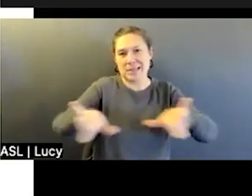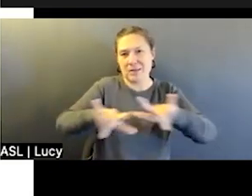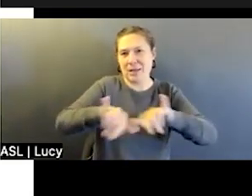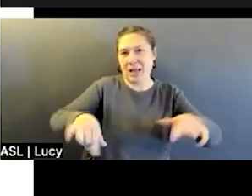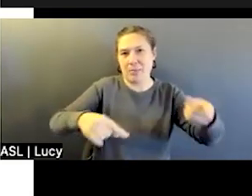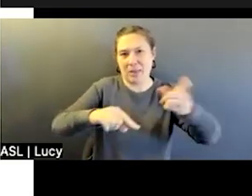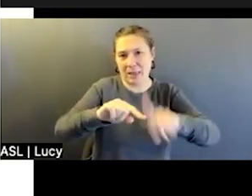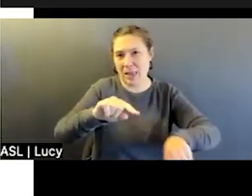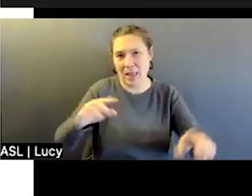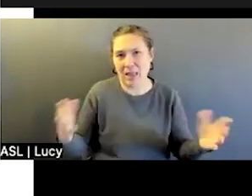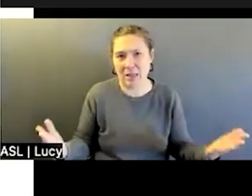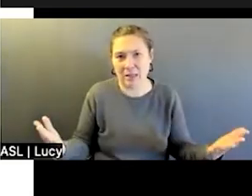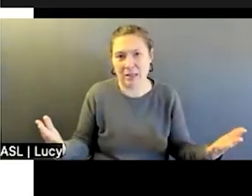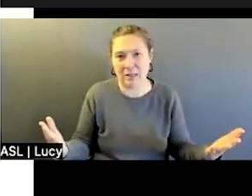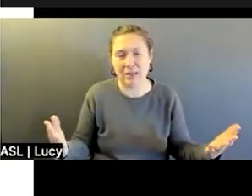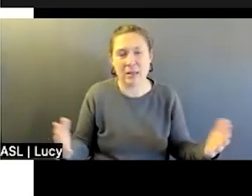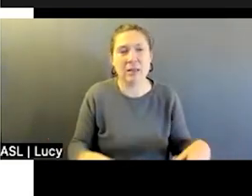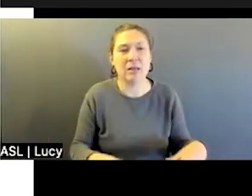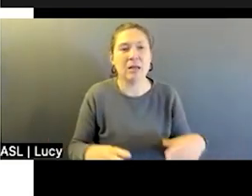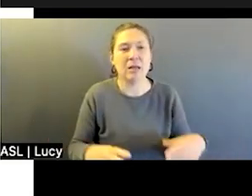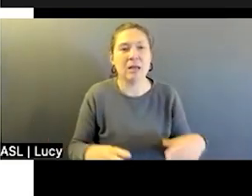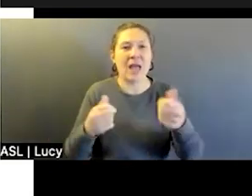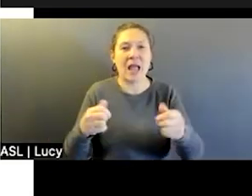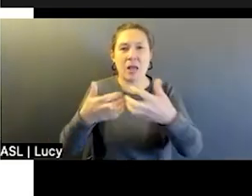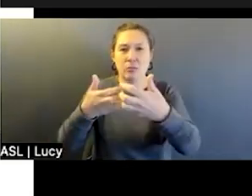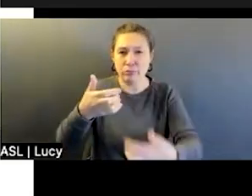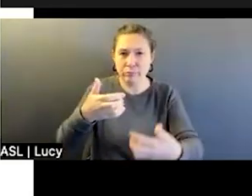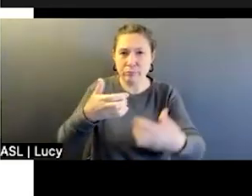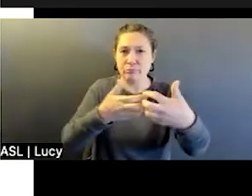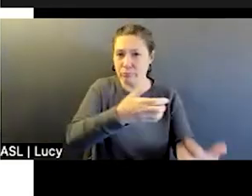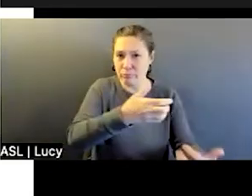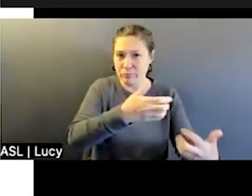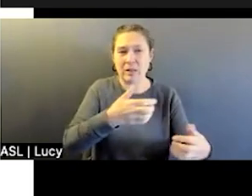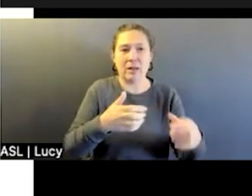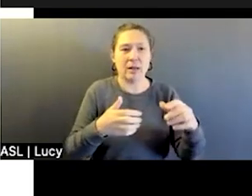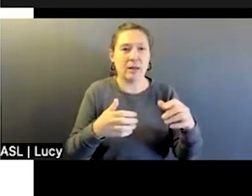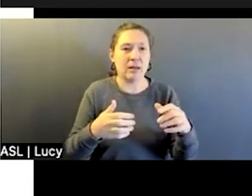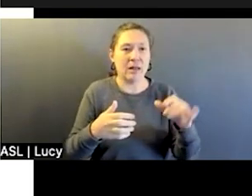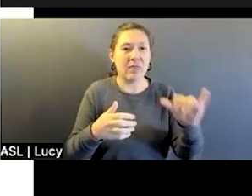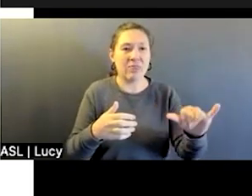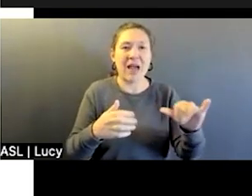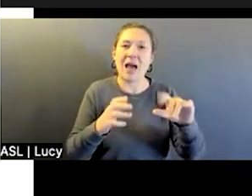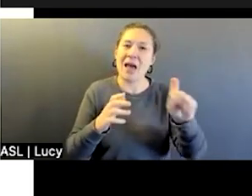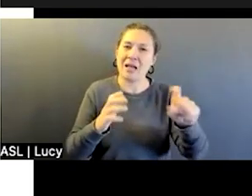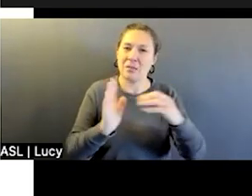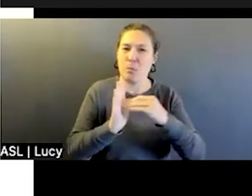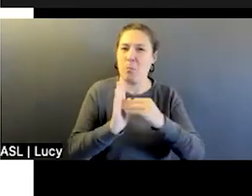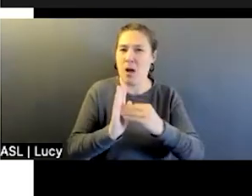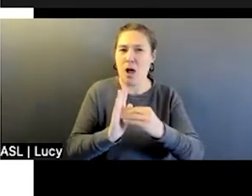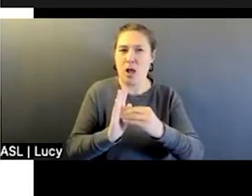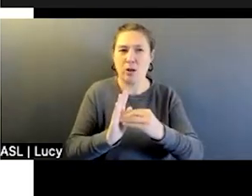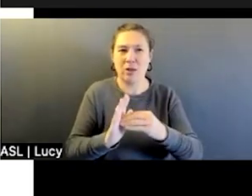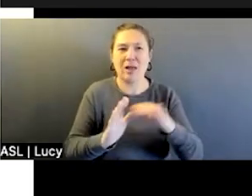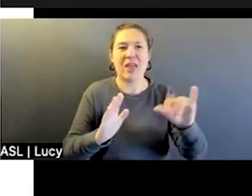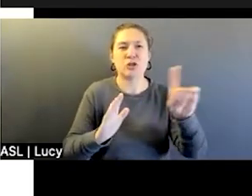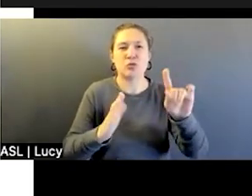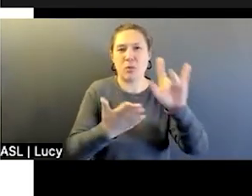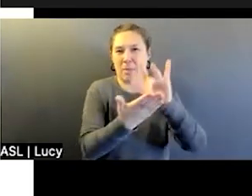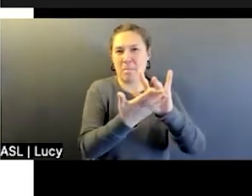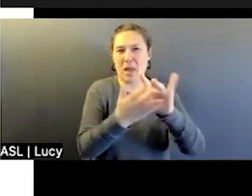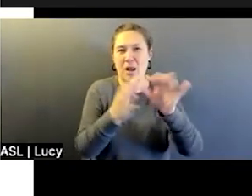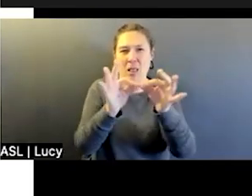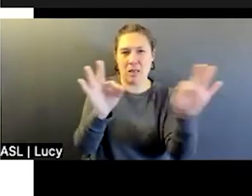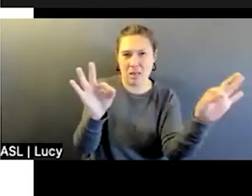the incompatibilities are modeled in that middle line of